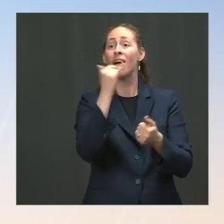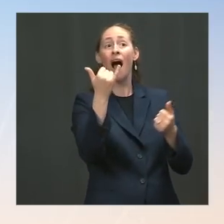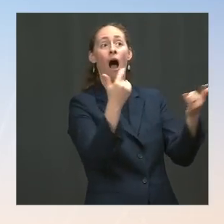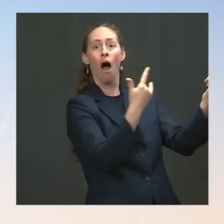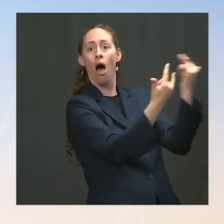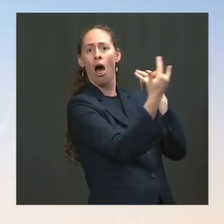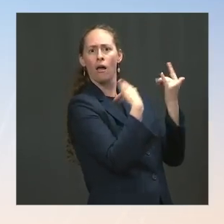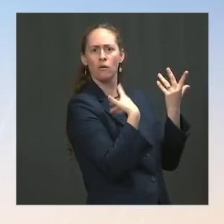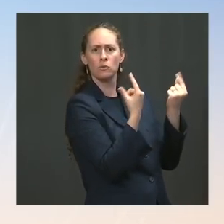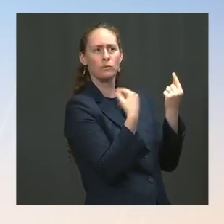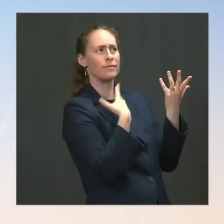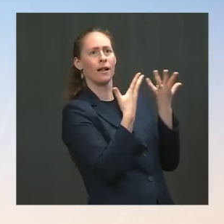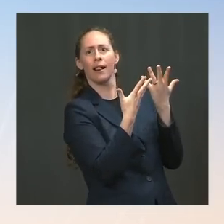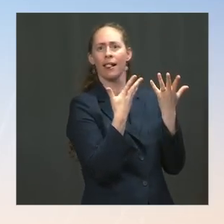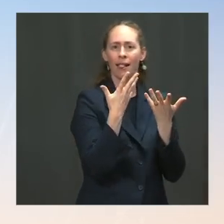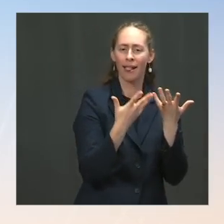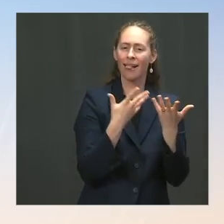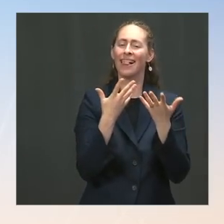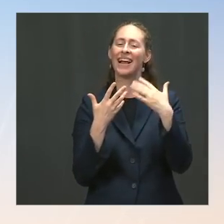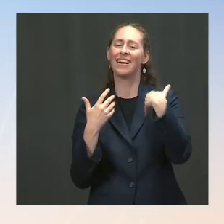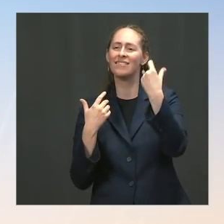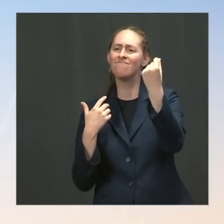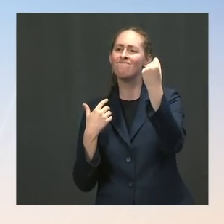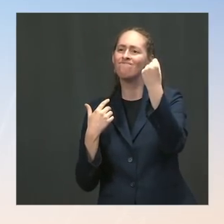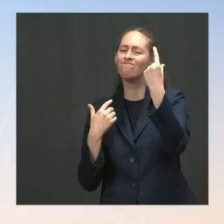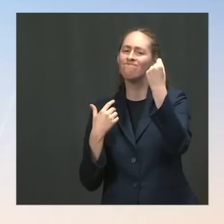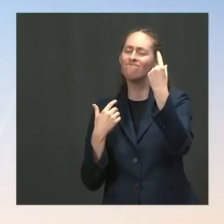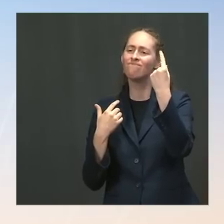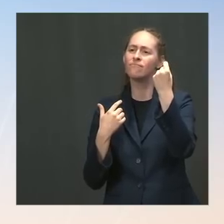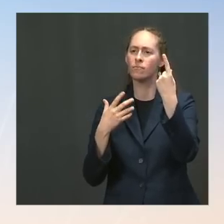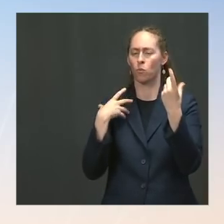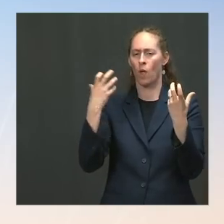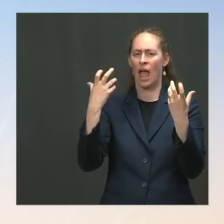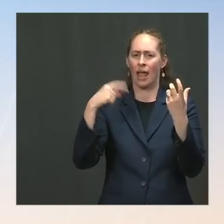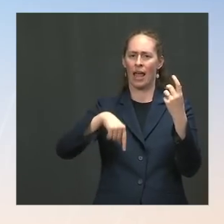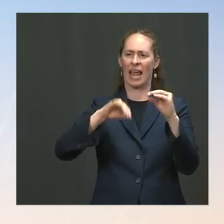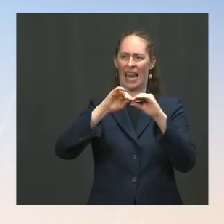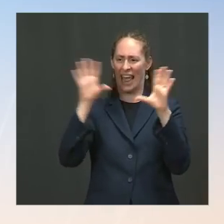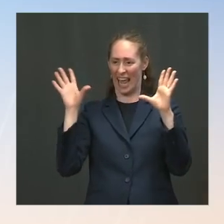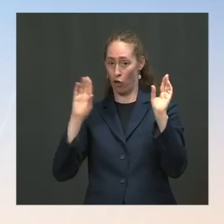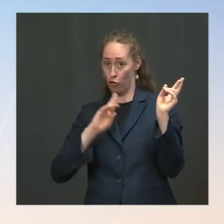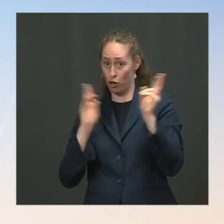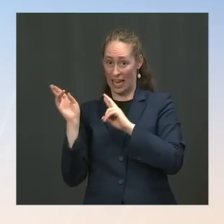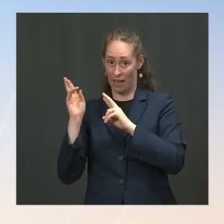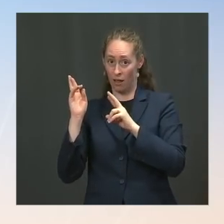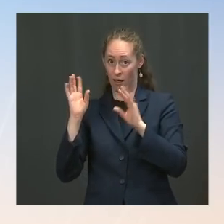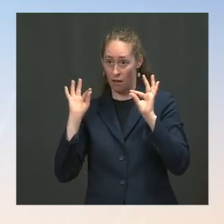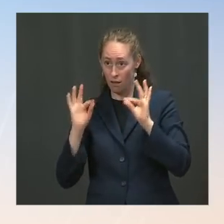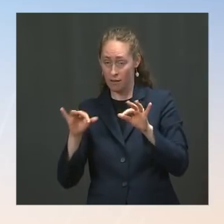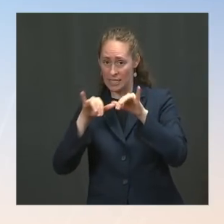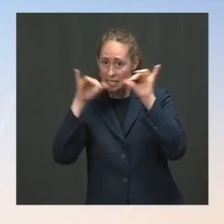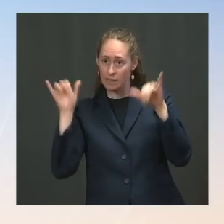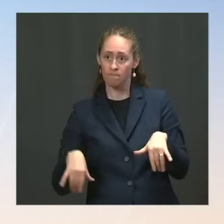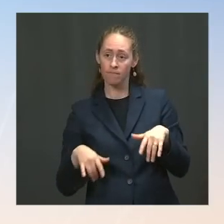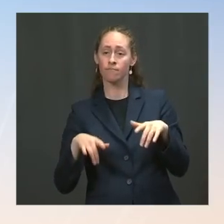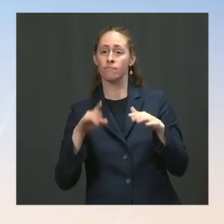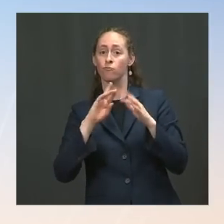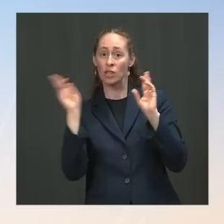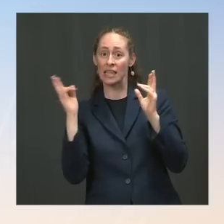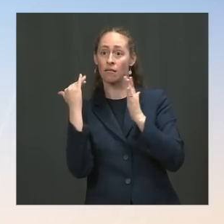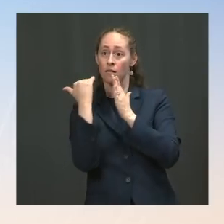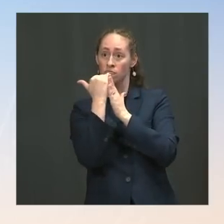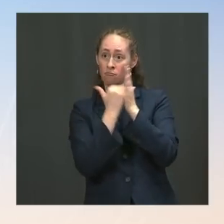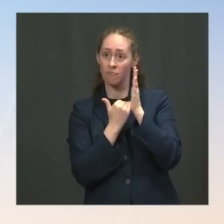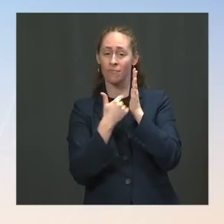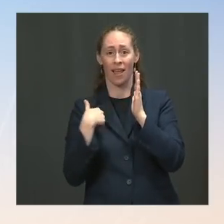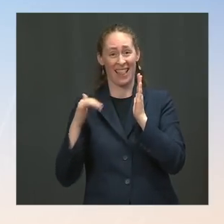clear, digestible guidance that also has our public health front and center. So that's a consideration, but it has not concluded yet. I know that